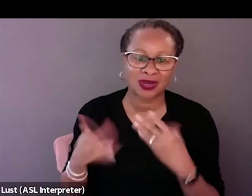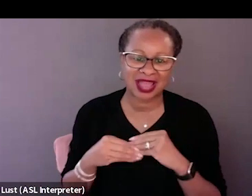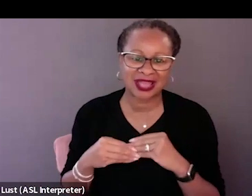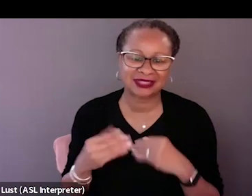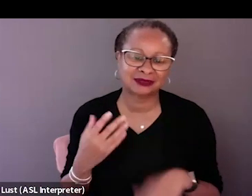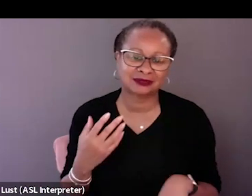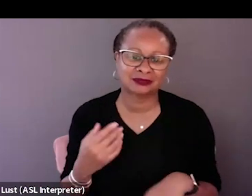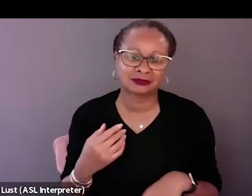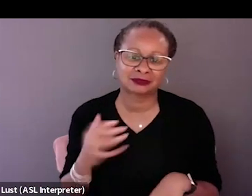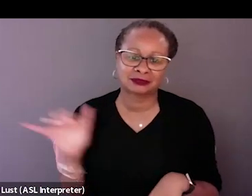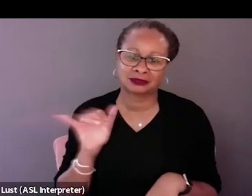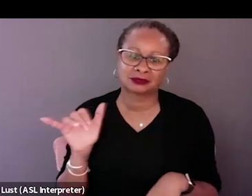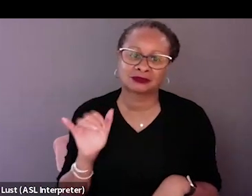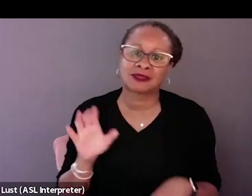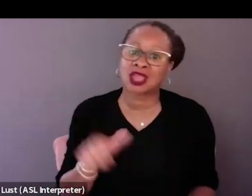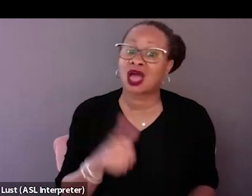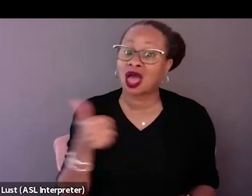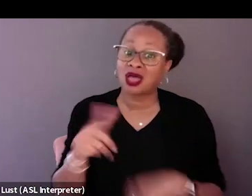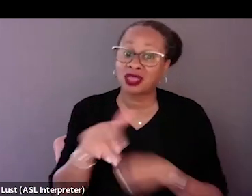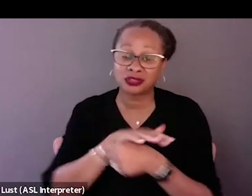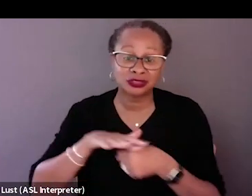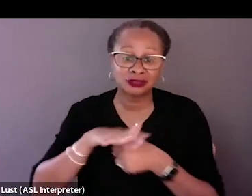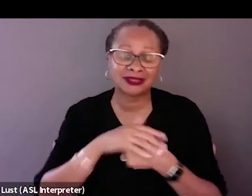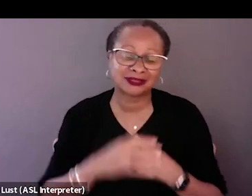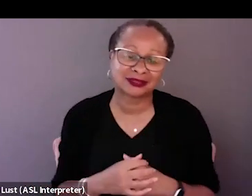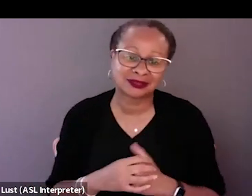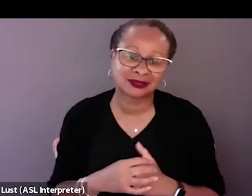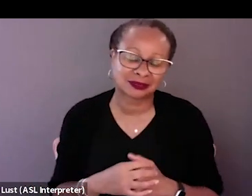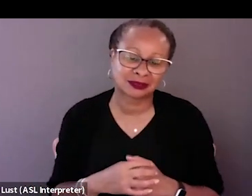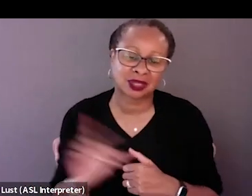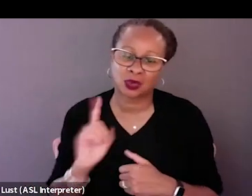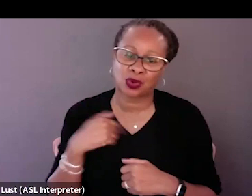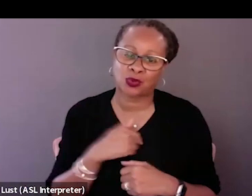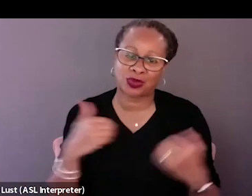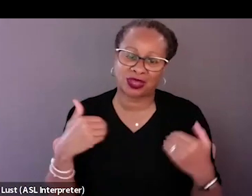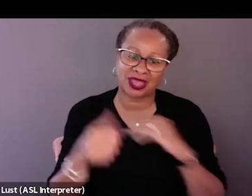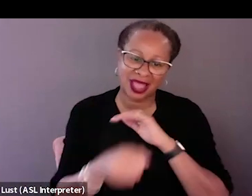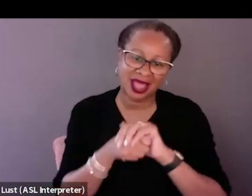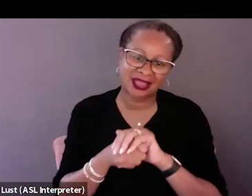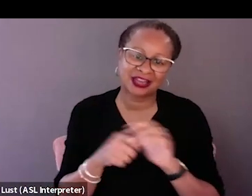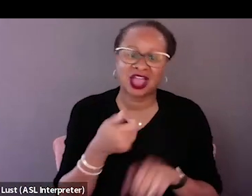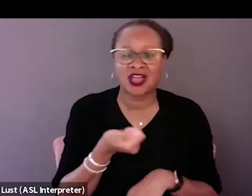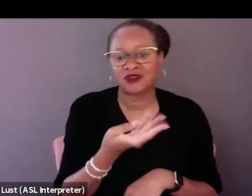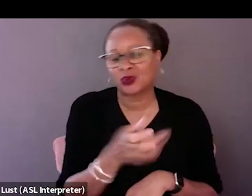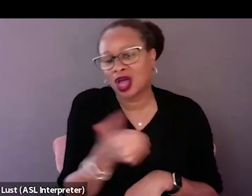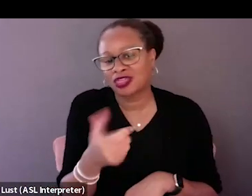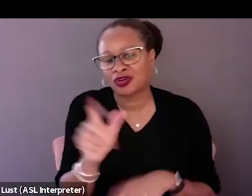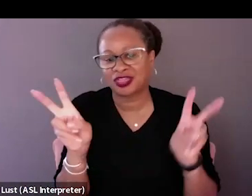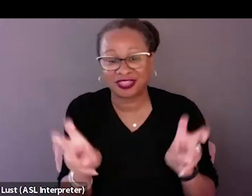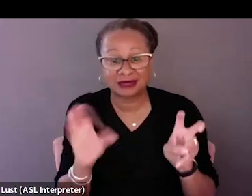also that it was this other space where we were able to hide a few other themes and films